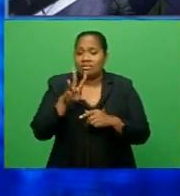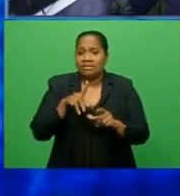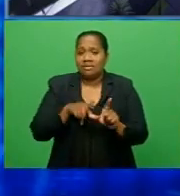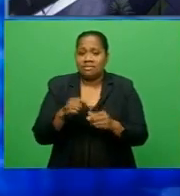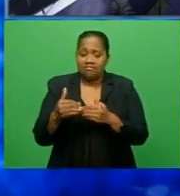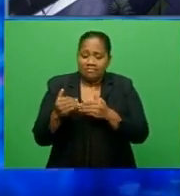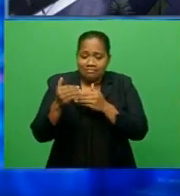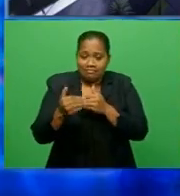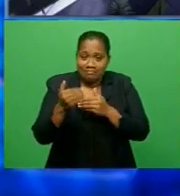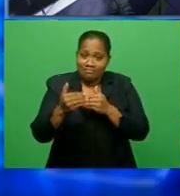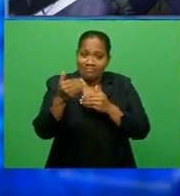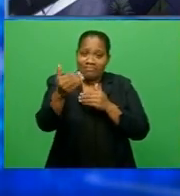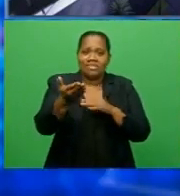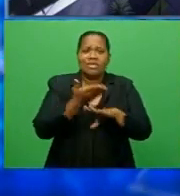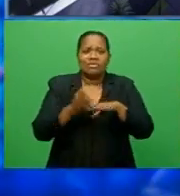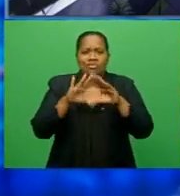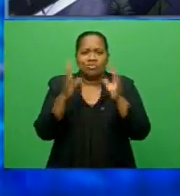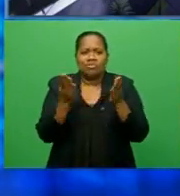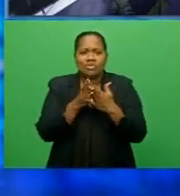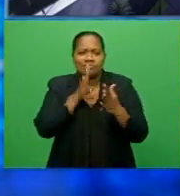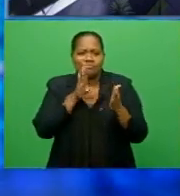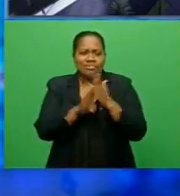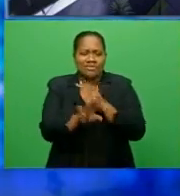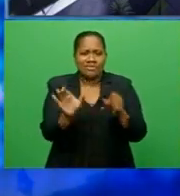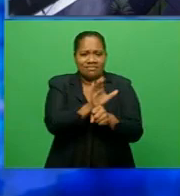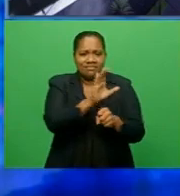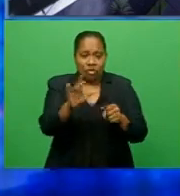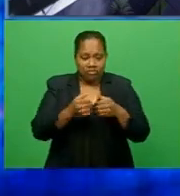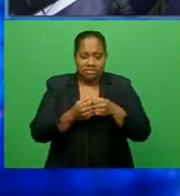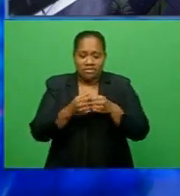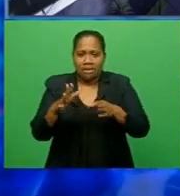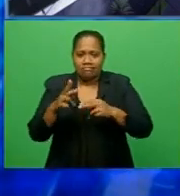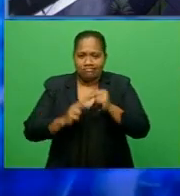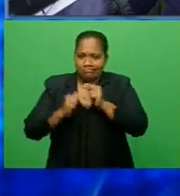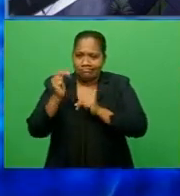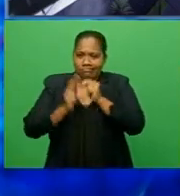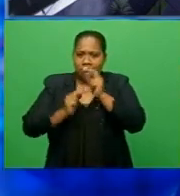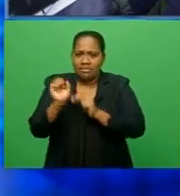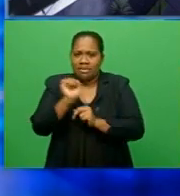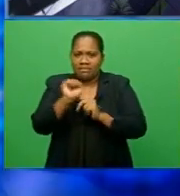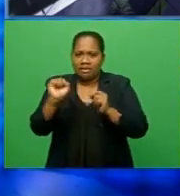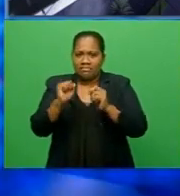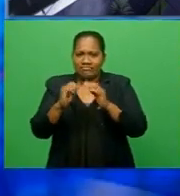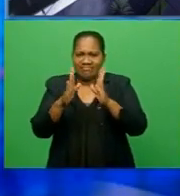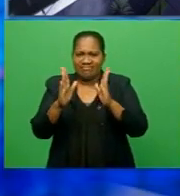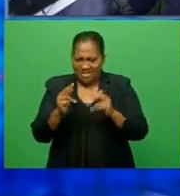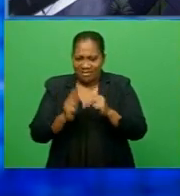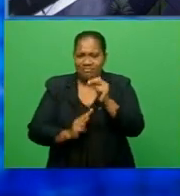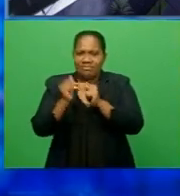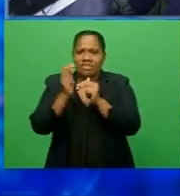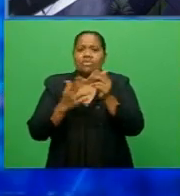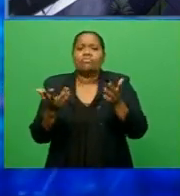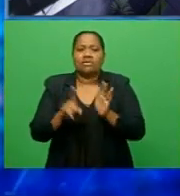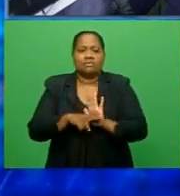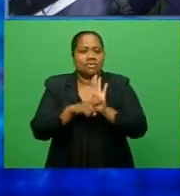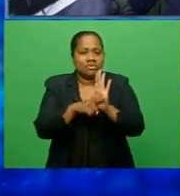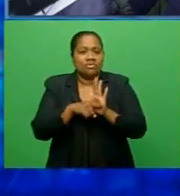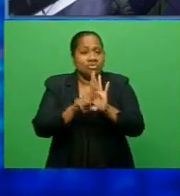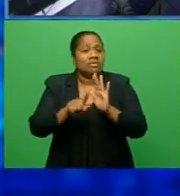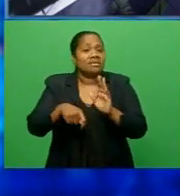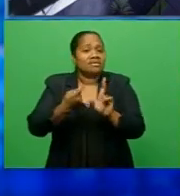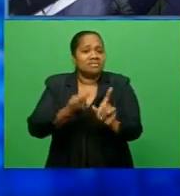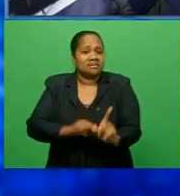World Private Limited will start construction on their storage and distribution center in Wairambetia, Lautoka from next